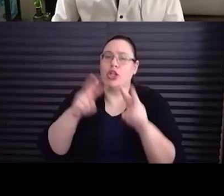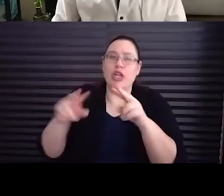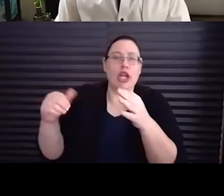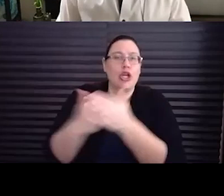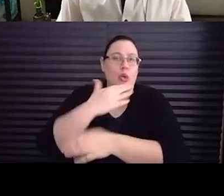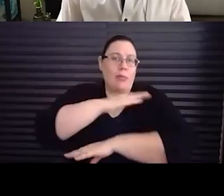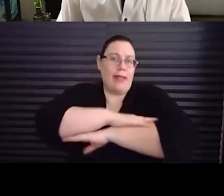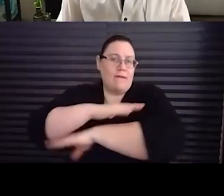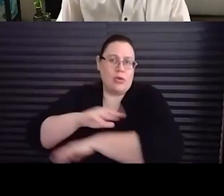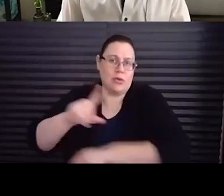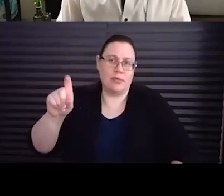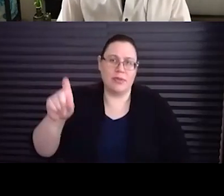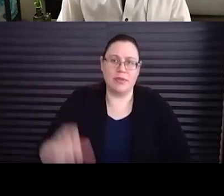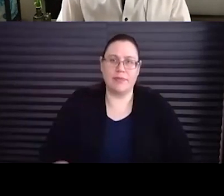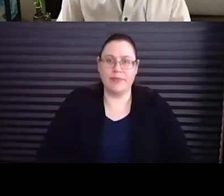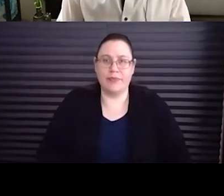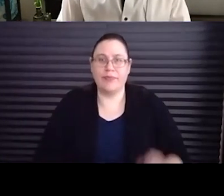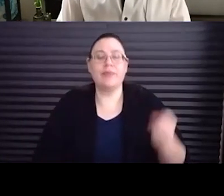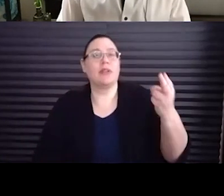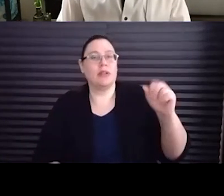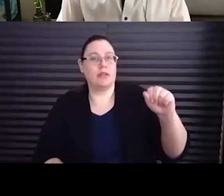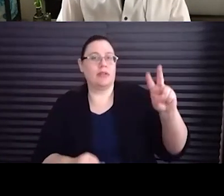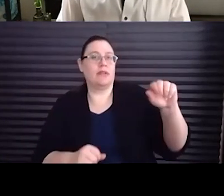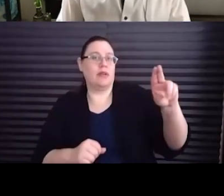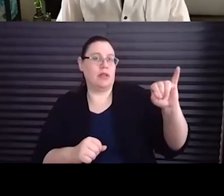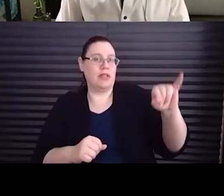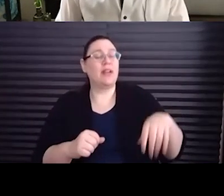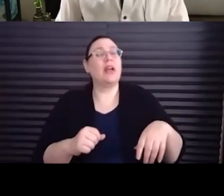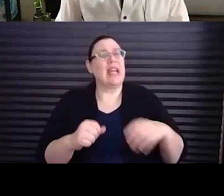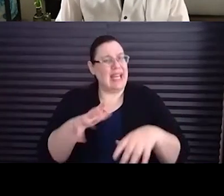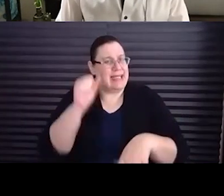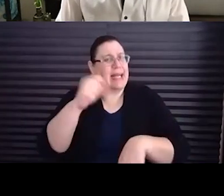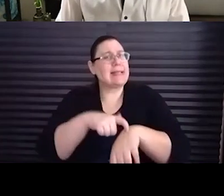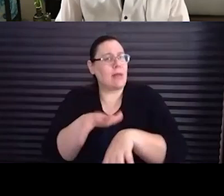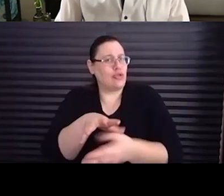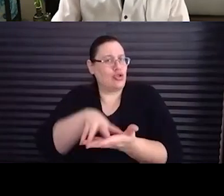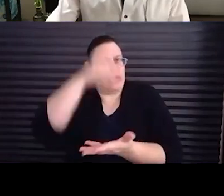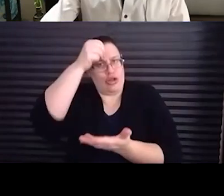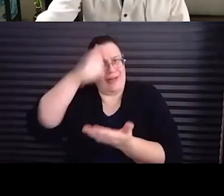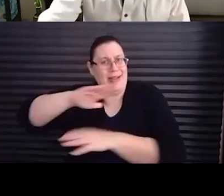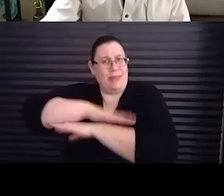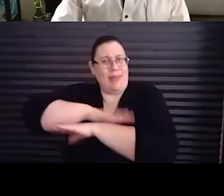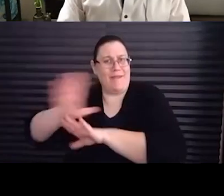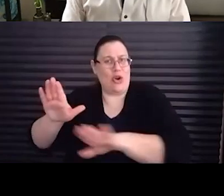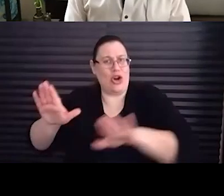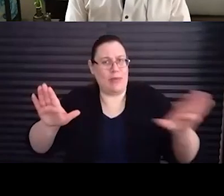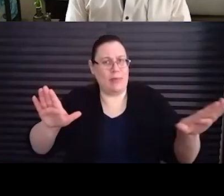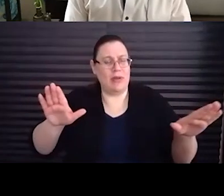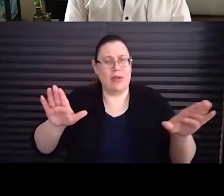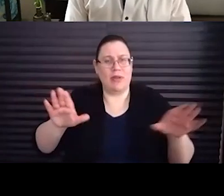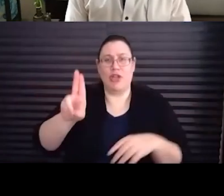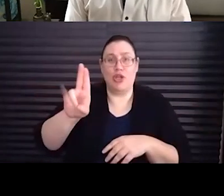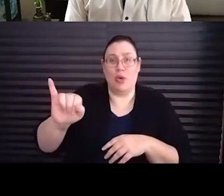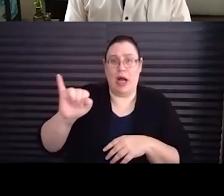platforms? I definitely think there's a learning curve for each platform, just from the UI of it. It's